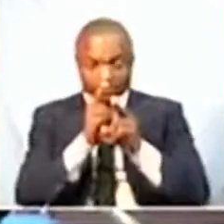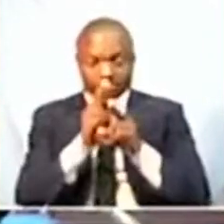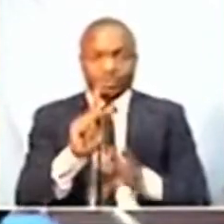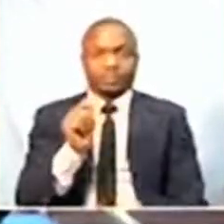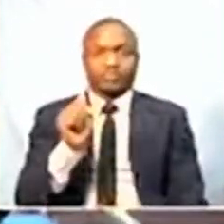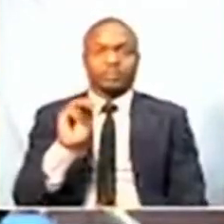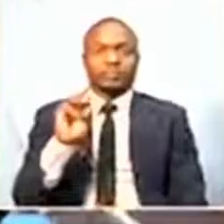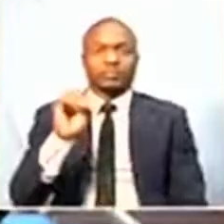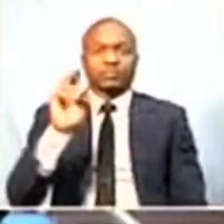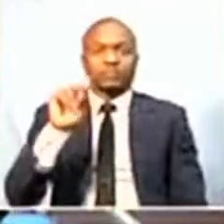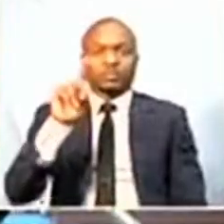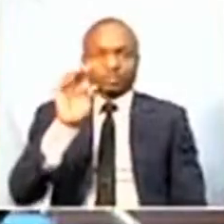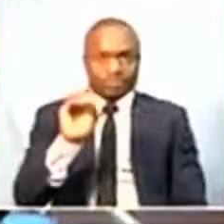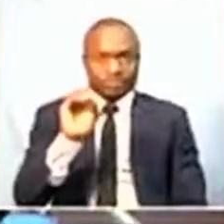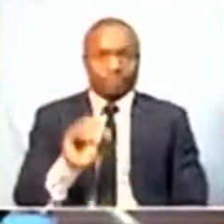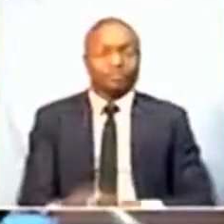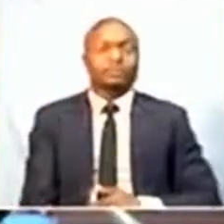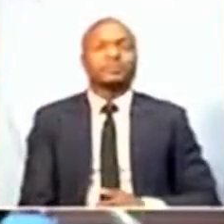Kamondo.